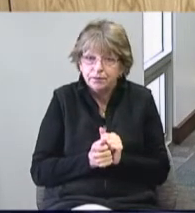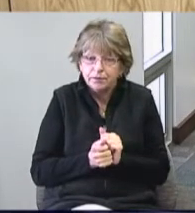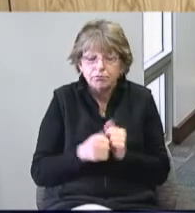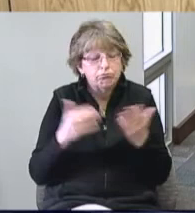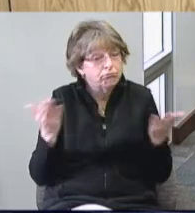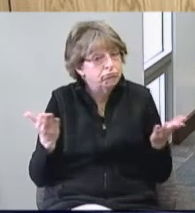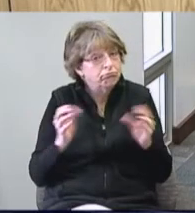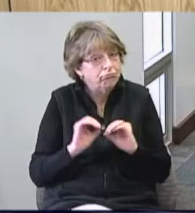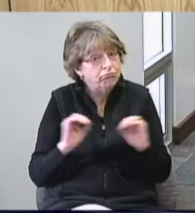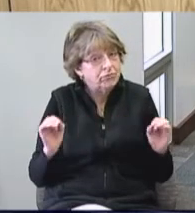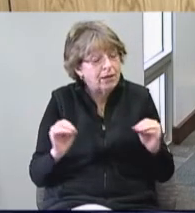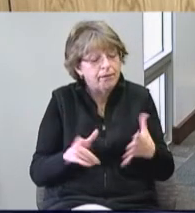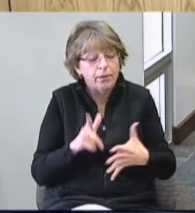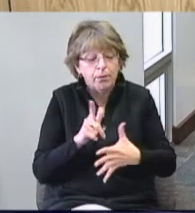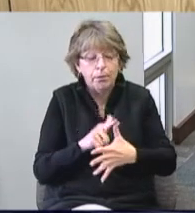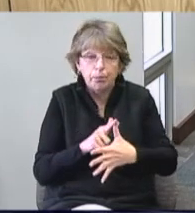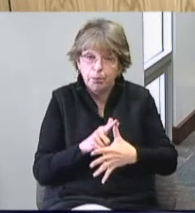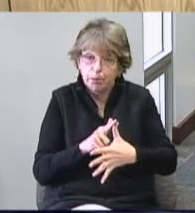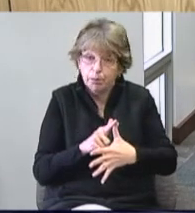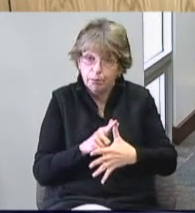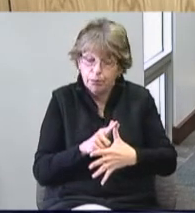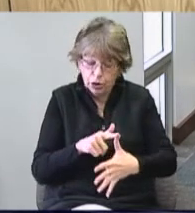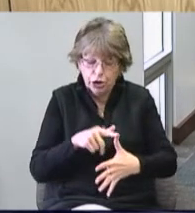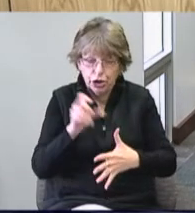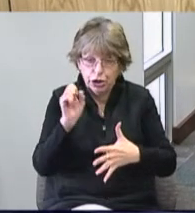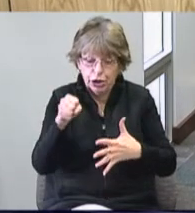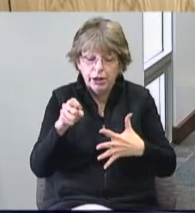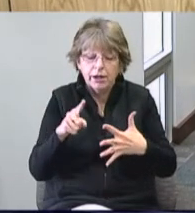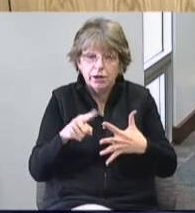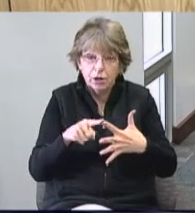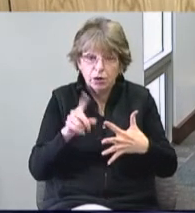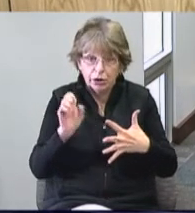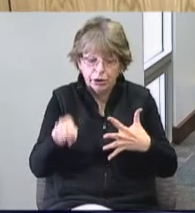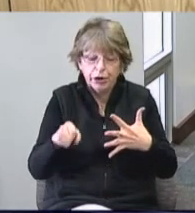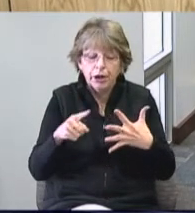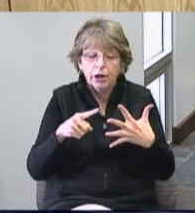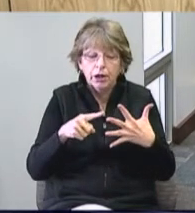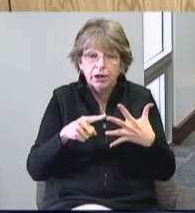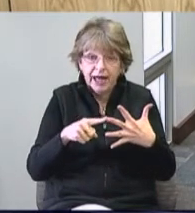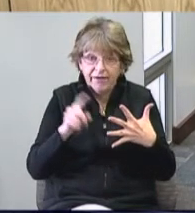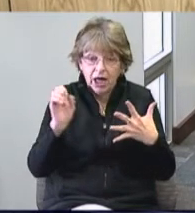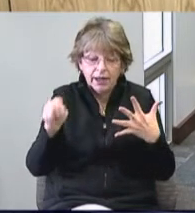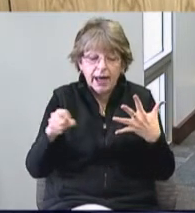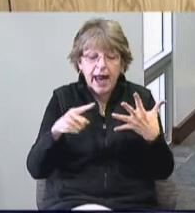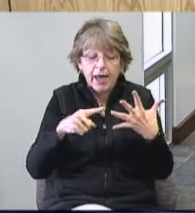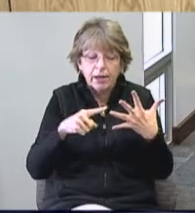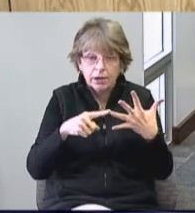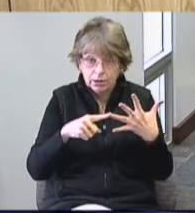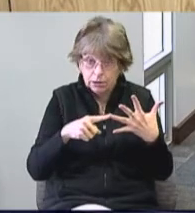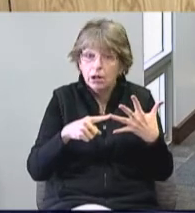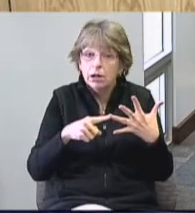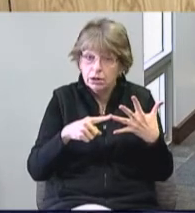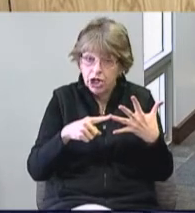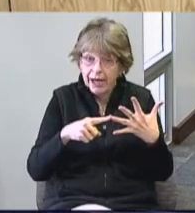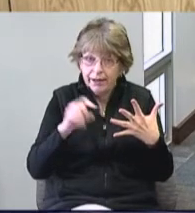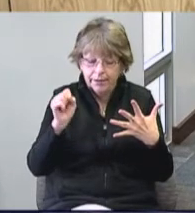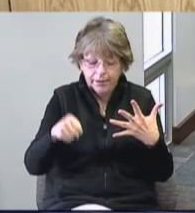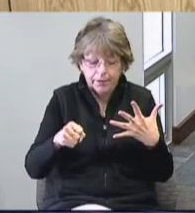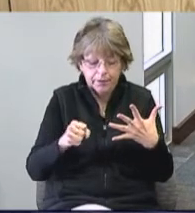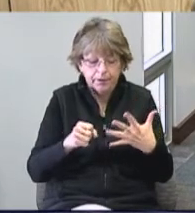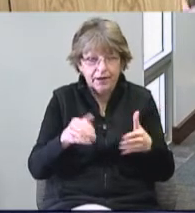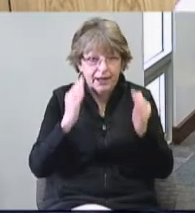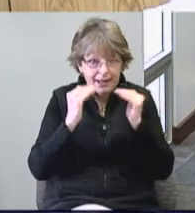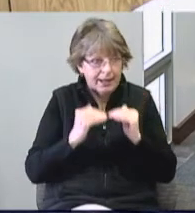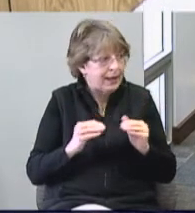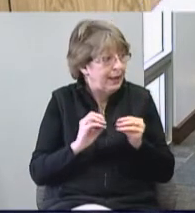Hearing none, would the clerk please call the roll? Bush, Yes. Soldner. Yes. Dave Line. Yes. Iris De Carvalho. Yes. Next